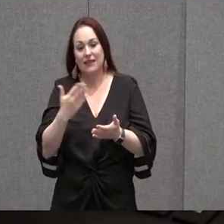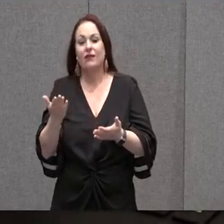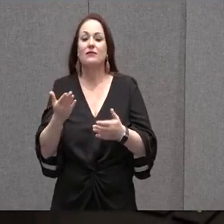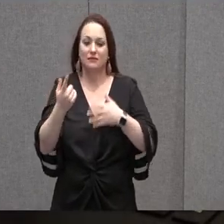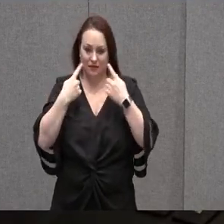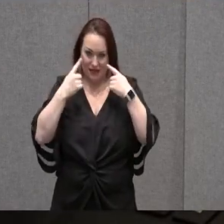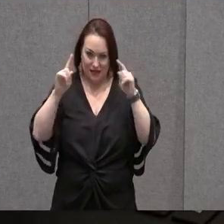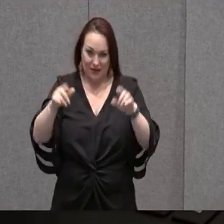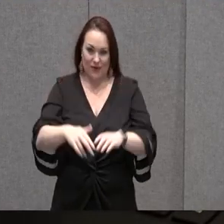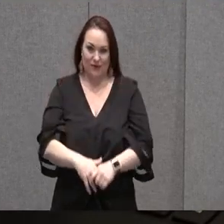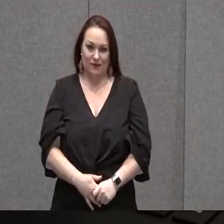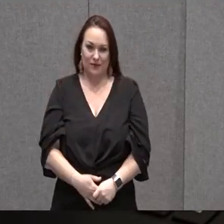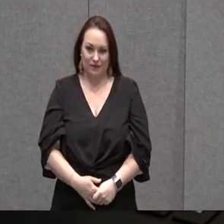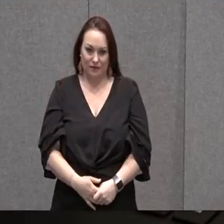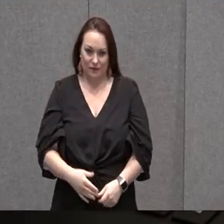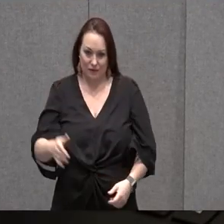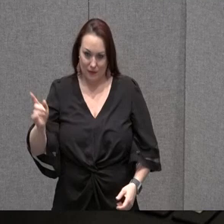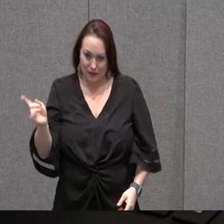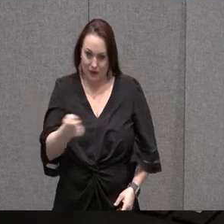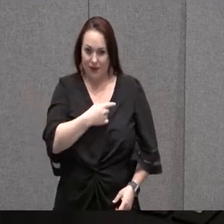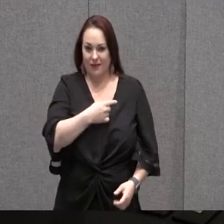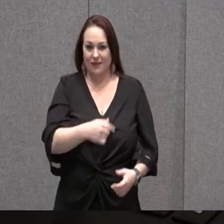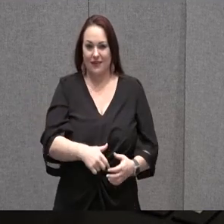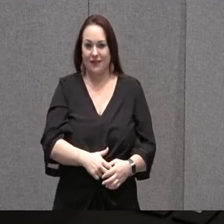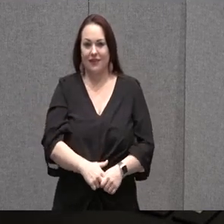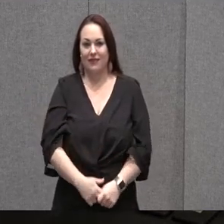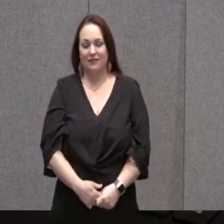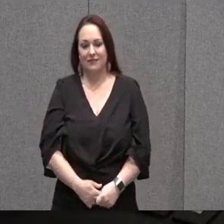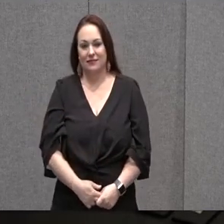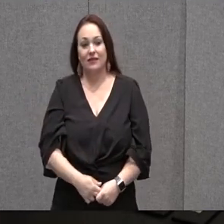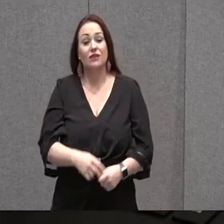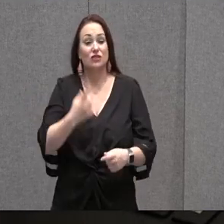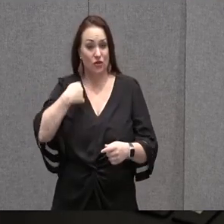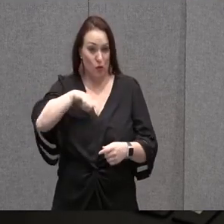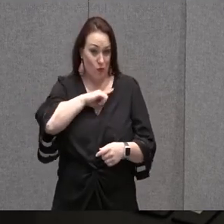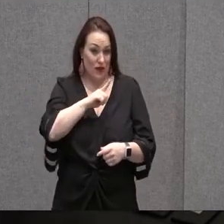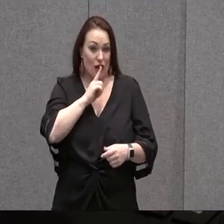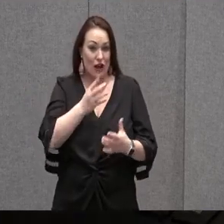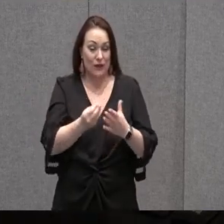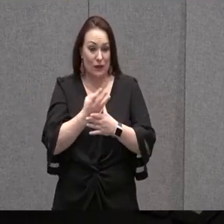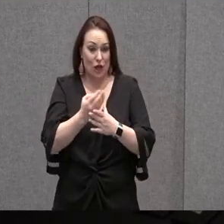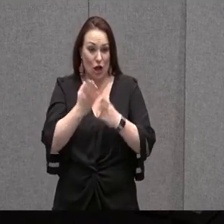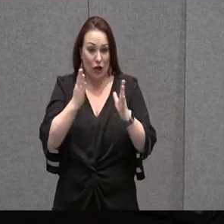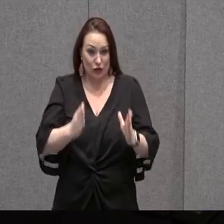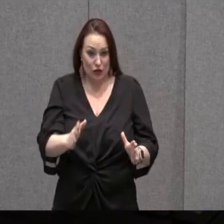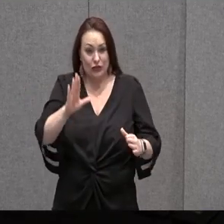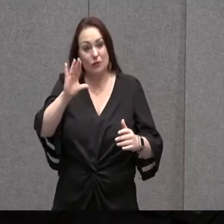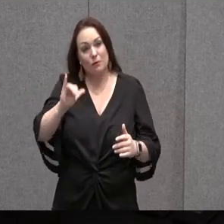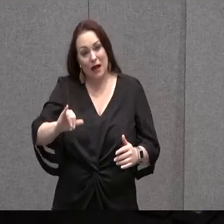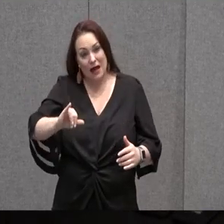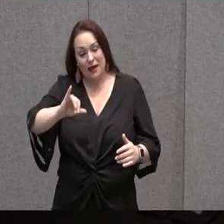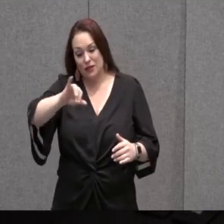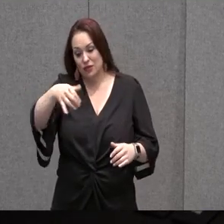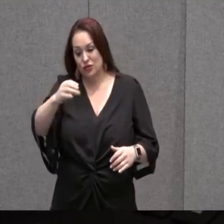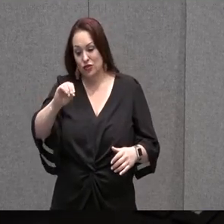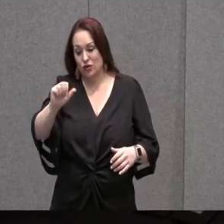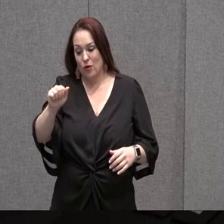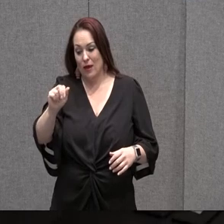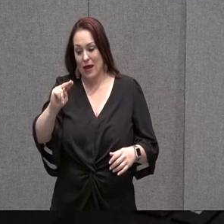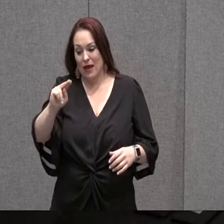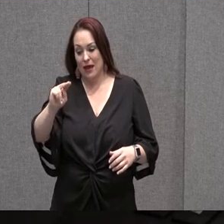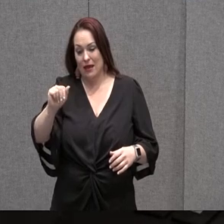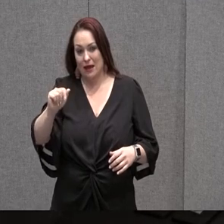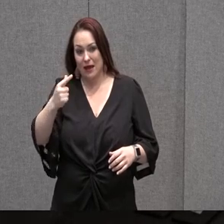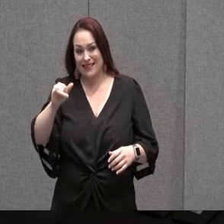There we go. So, We Are the Gardeners by Joanne Gaines. And she dedicated this book to